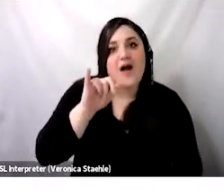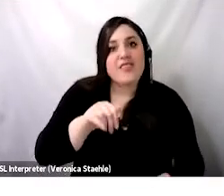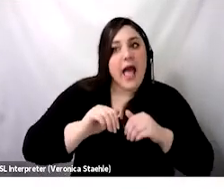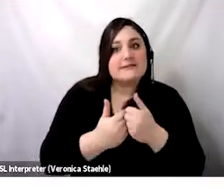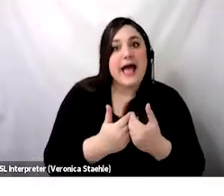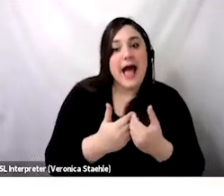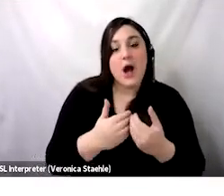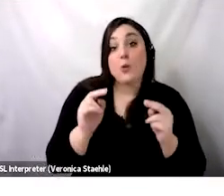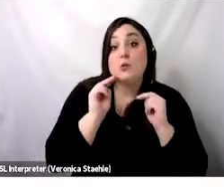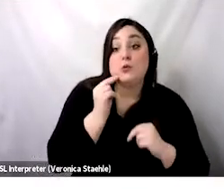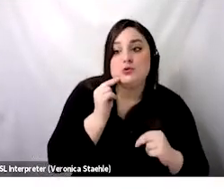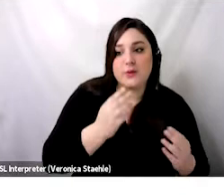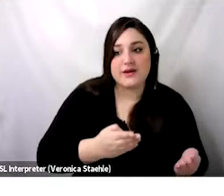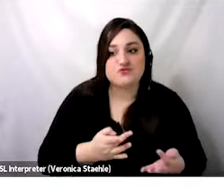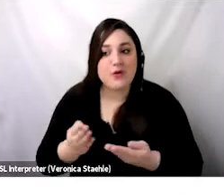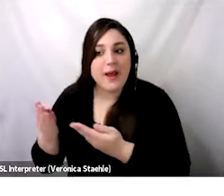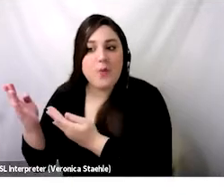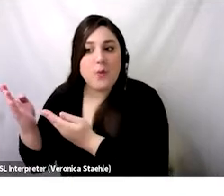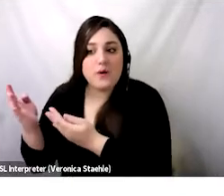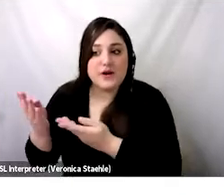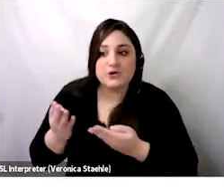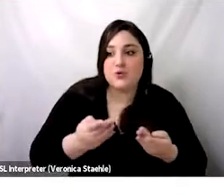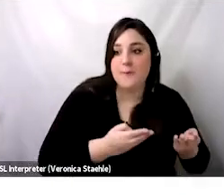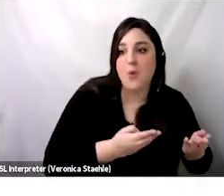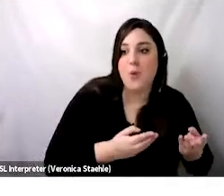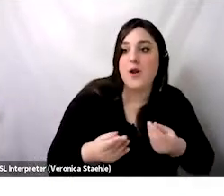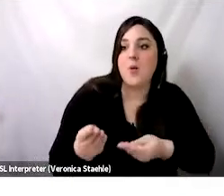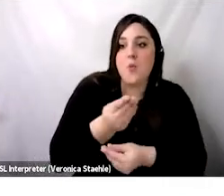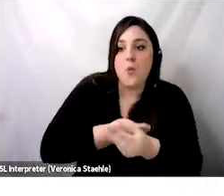chemical exchange takes place in the form of